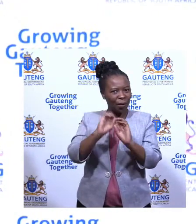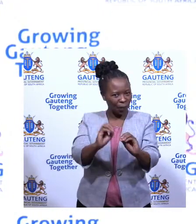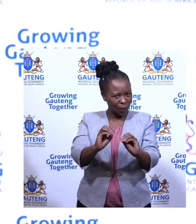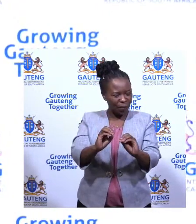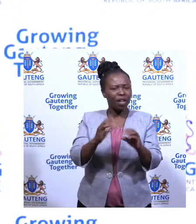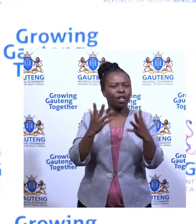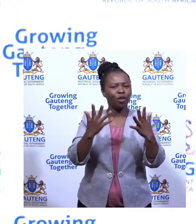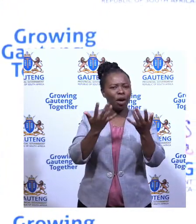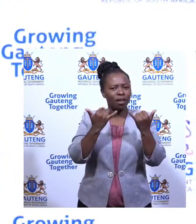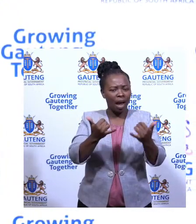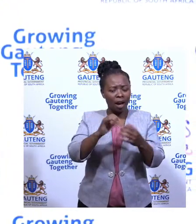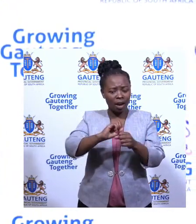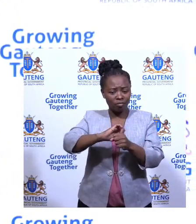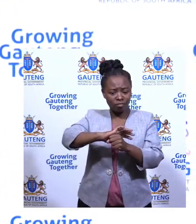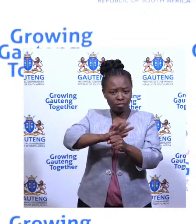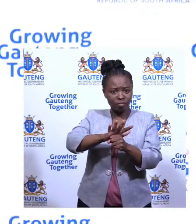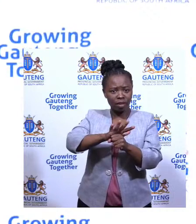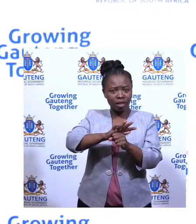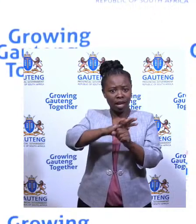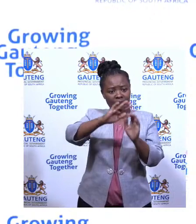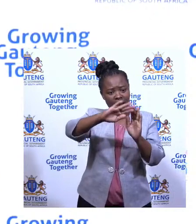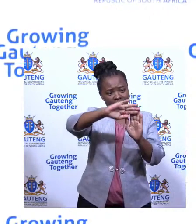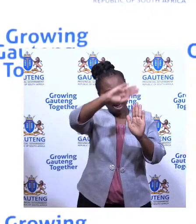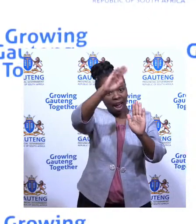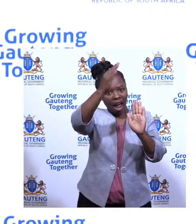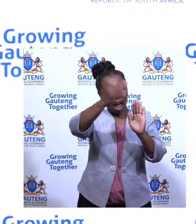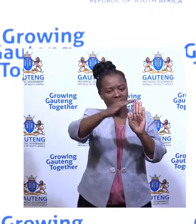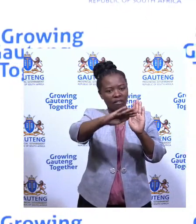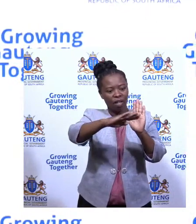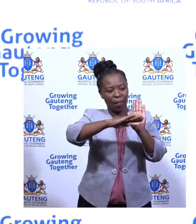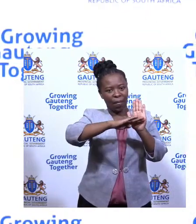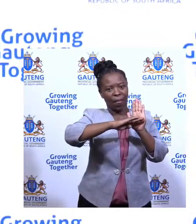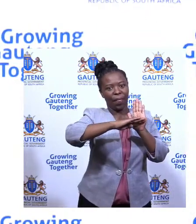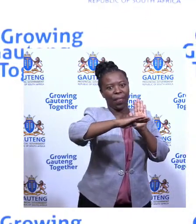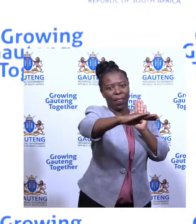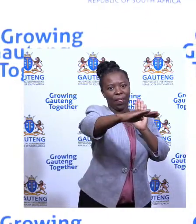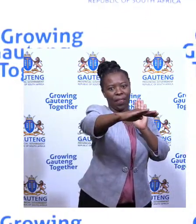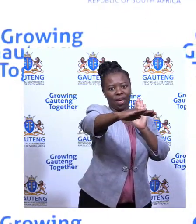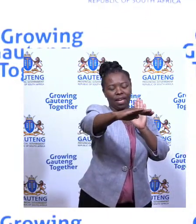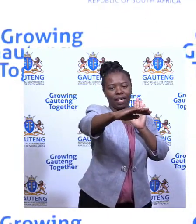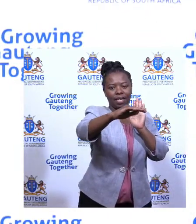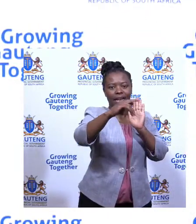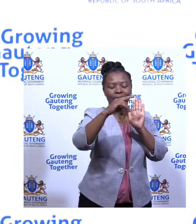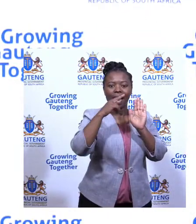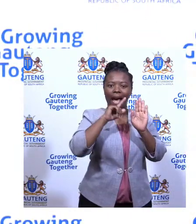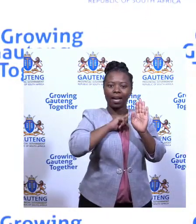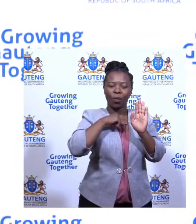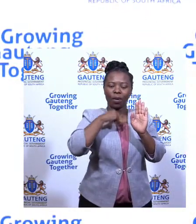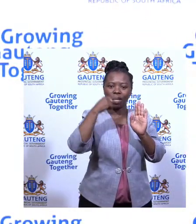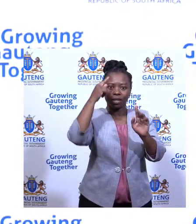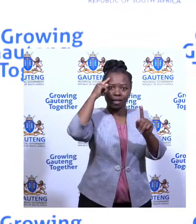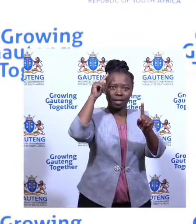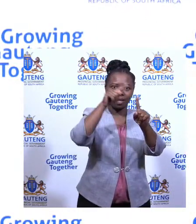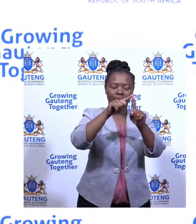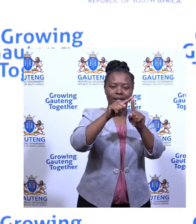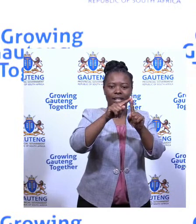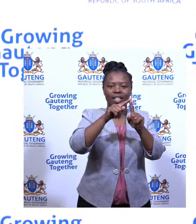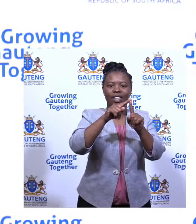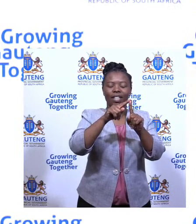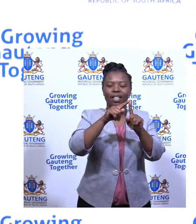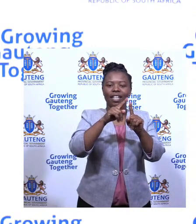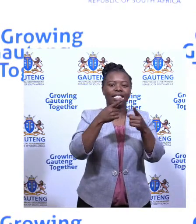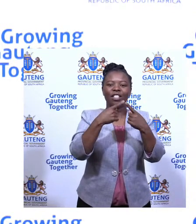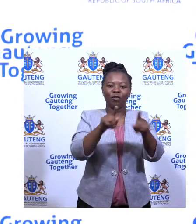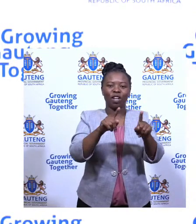adopt, the epidemic curve will be flatter and it will be wider than we had previously projected. So that's good news.